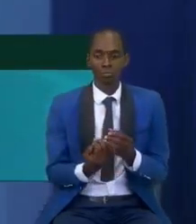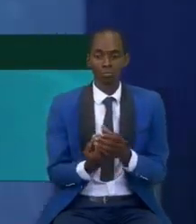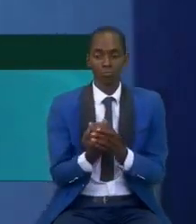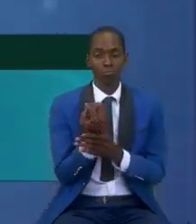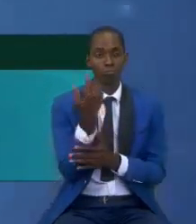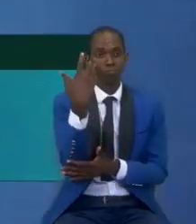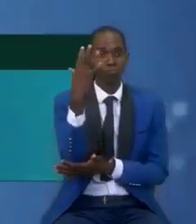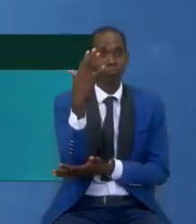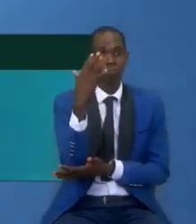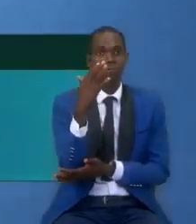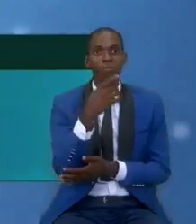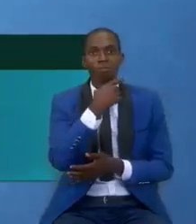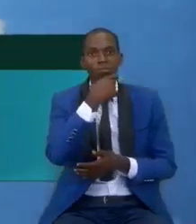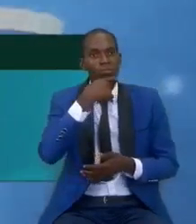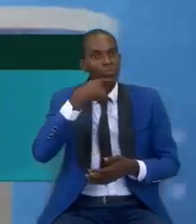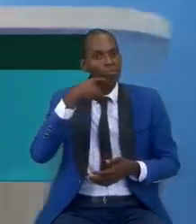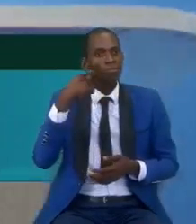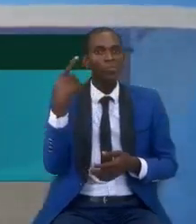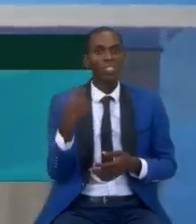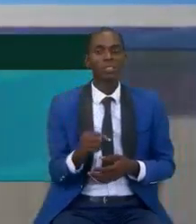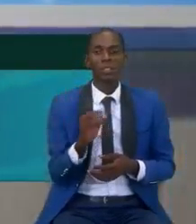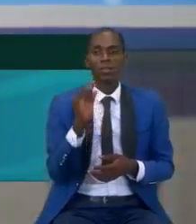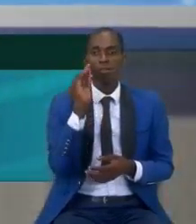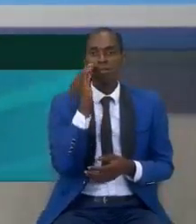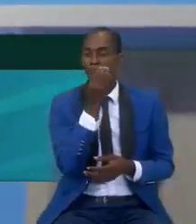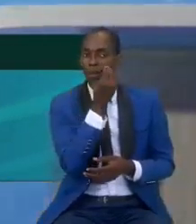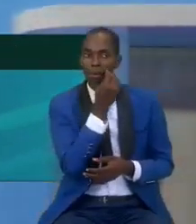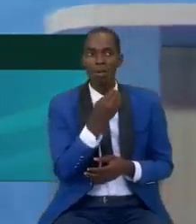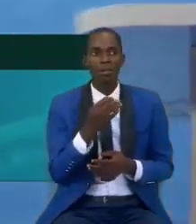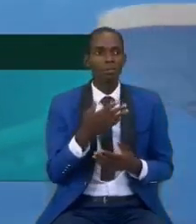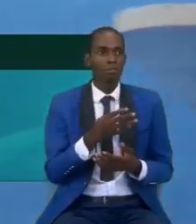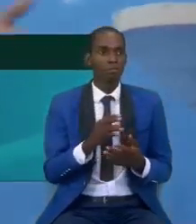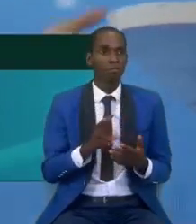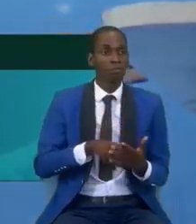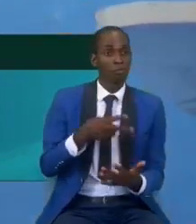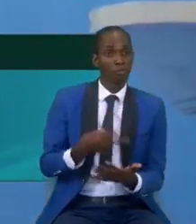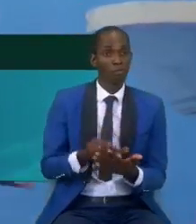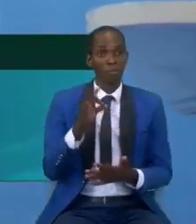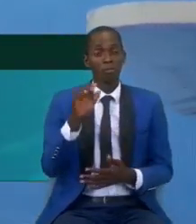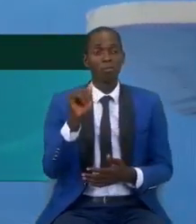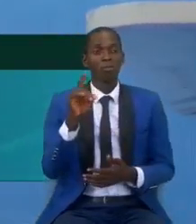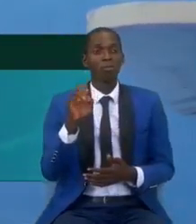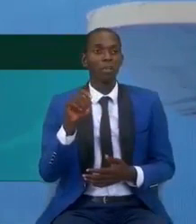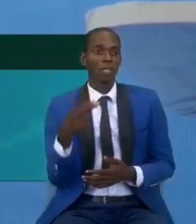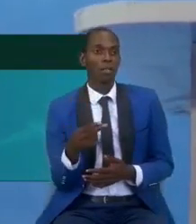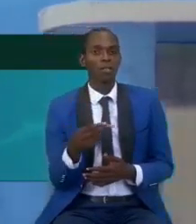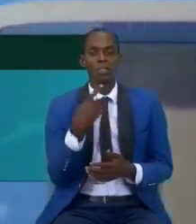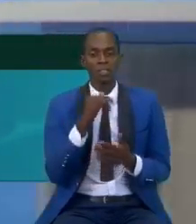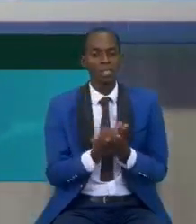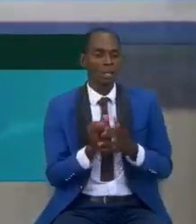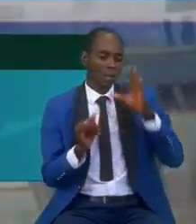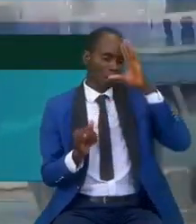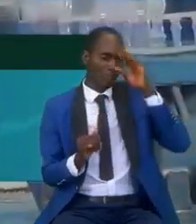It's saying man like the grass, and the word of man like the flower. Would they may